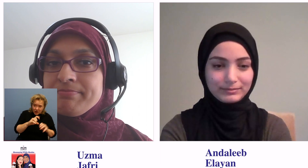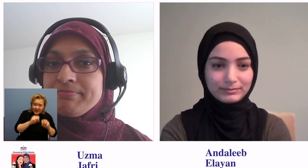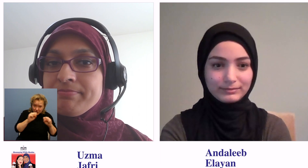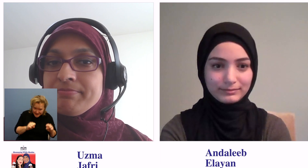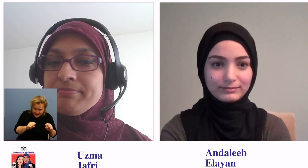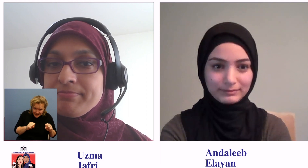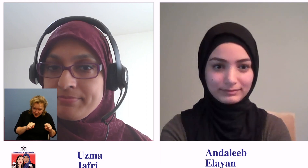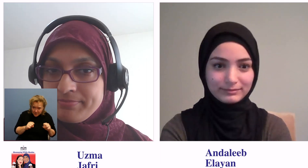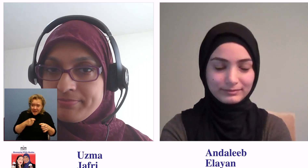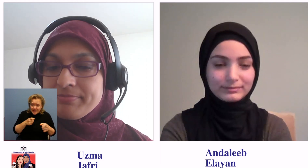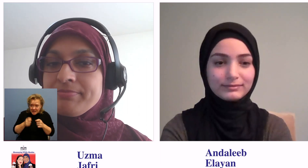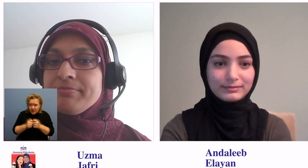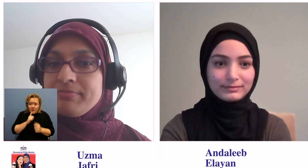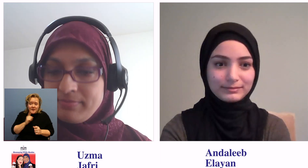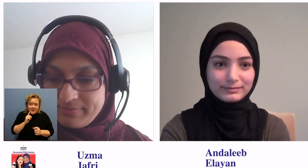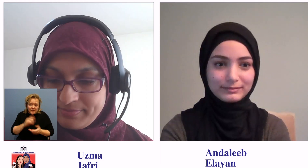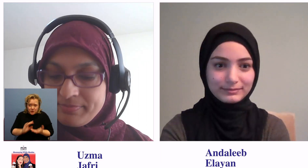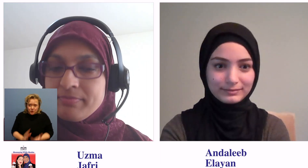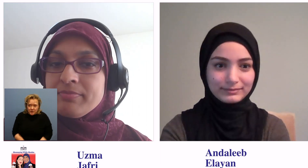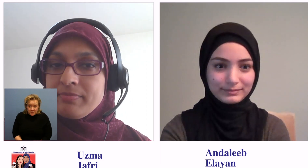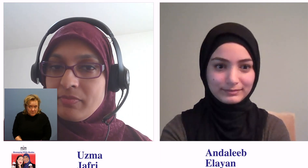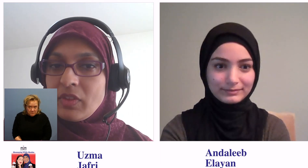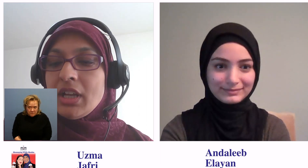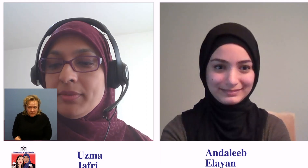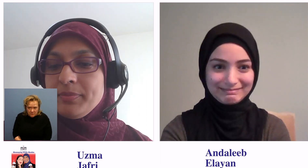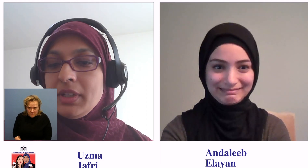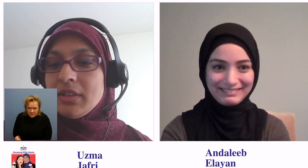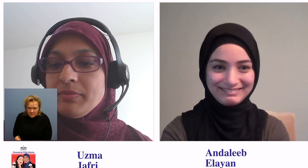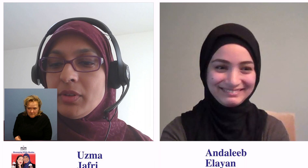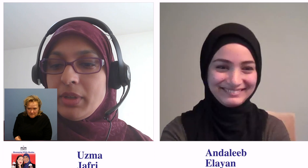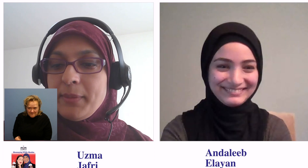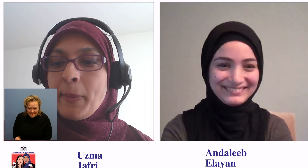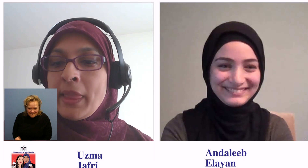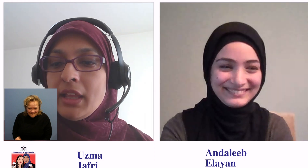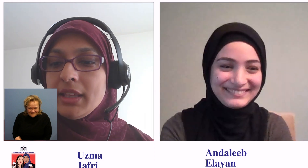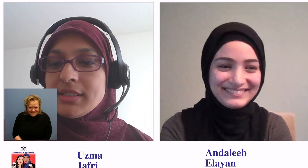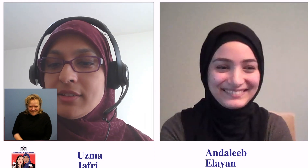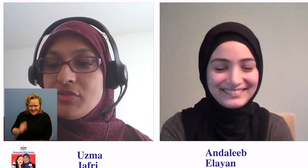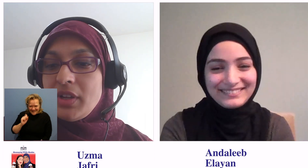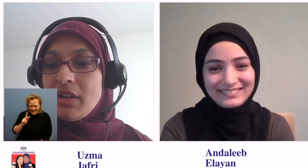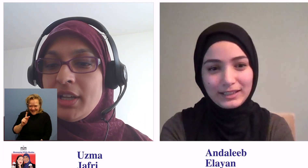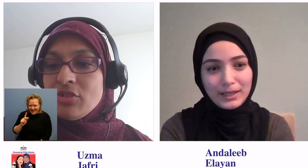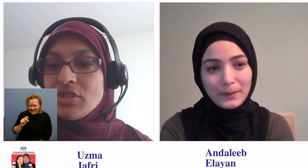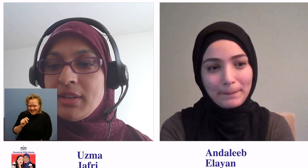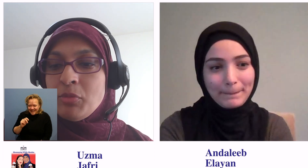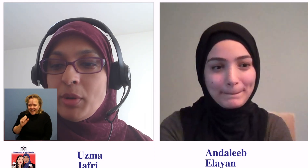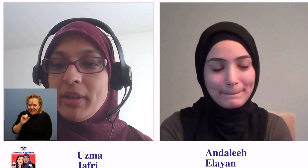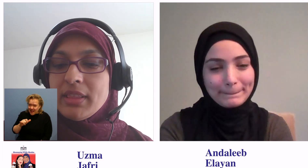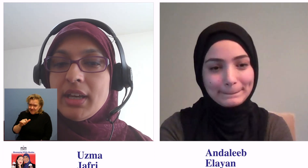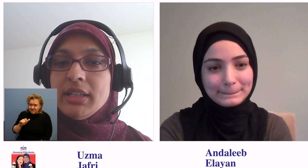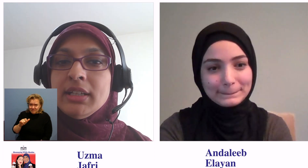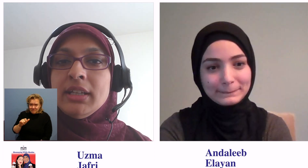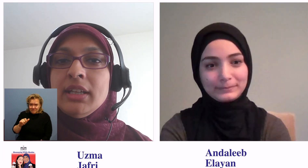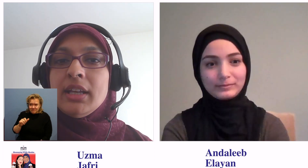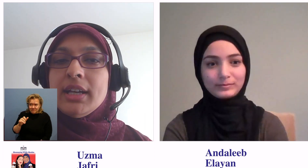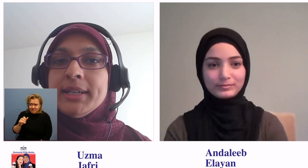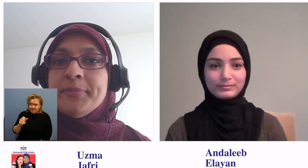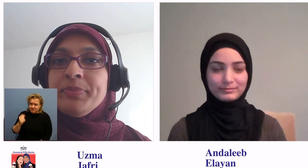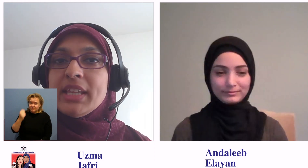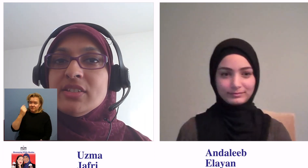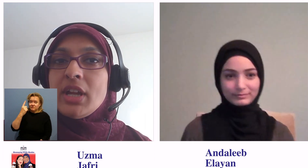the educational system dealing with deaf students. Yeah. Yeah. Okay. That sounds fair. I understand more about that.